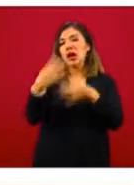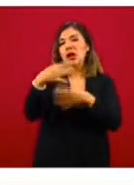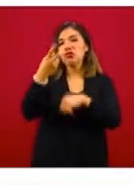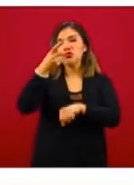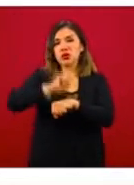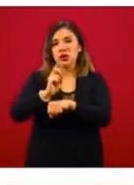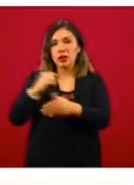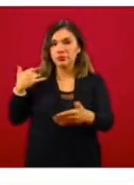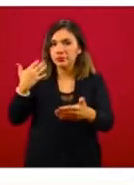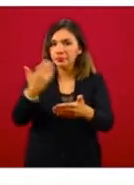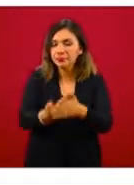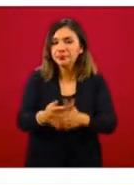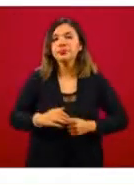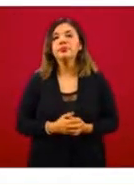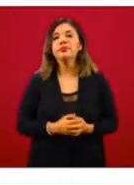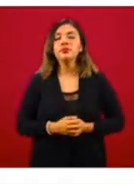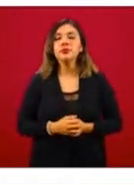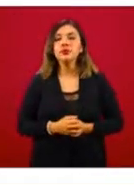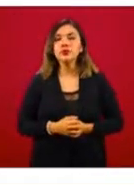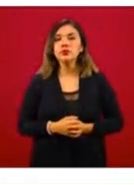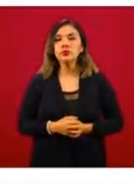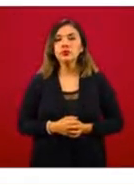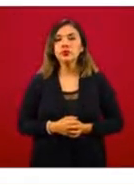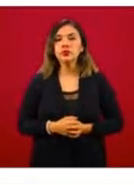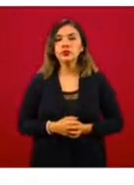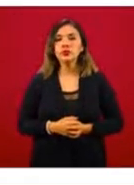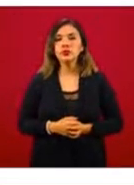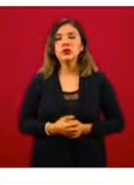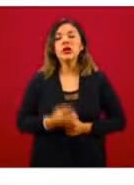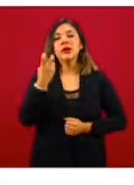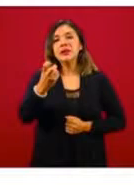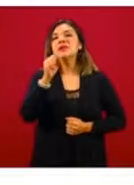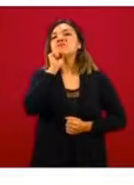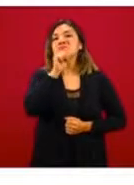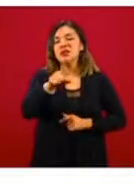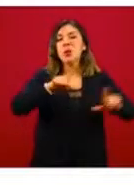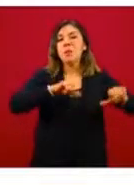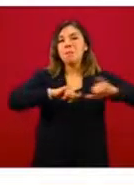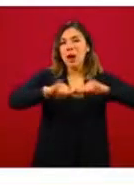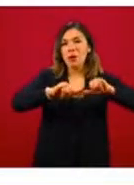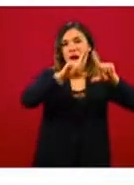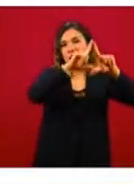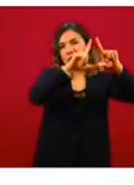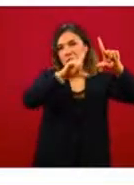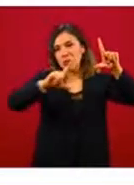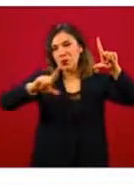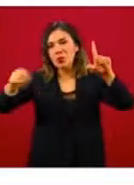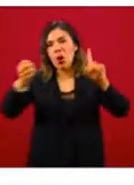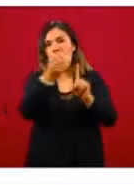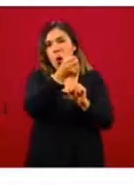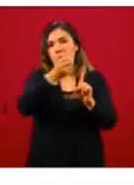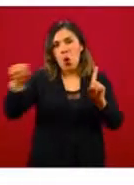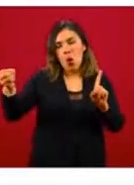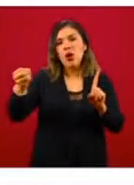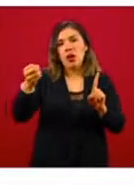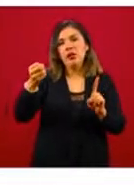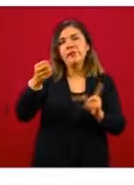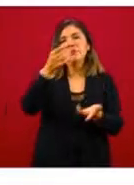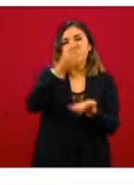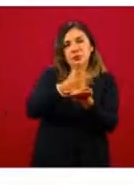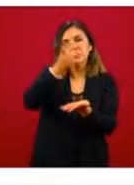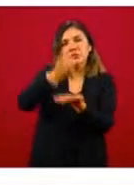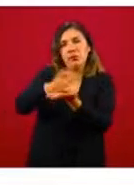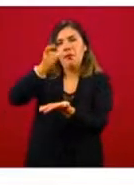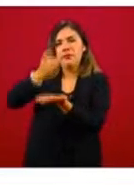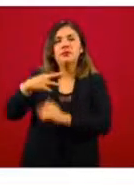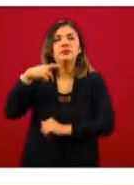less cases confirmed over the last 14 days. Here we can see every single one of our states in descending order,